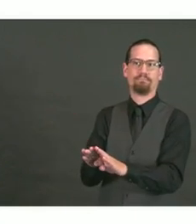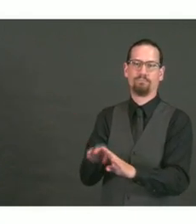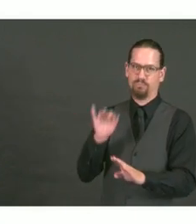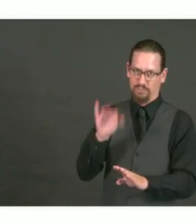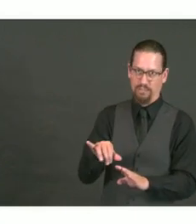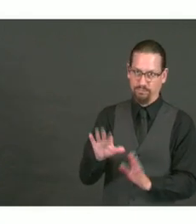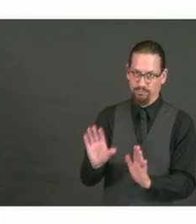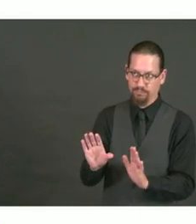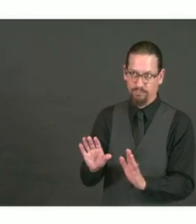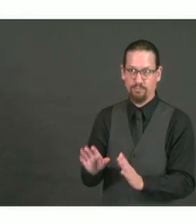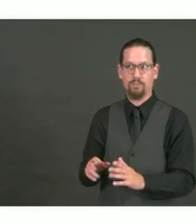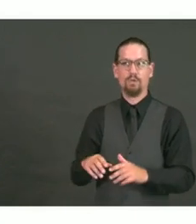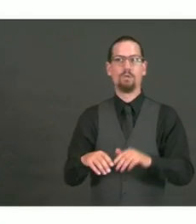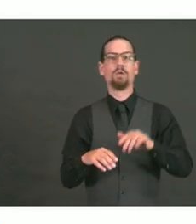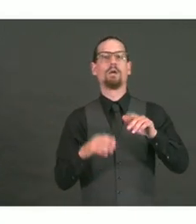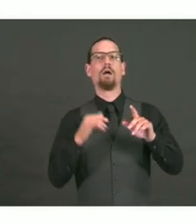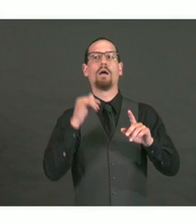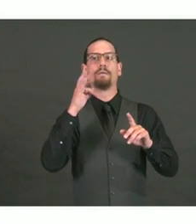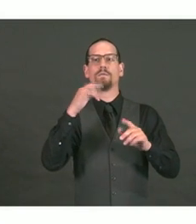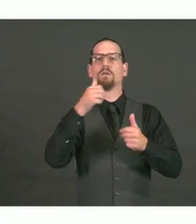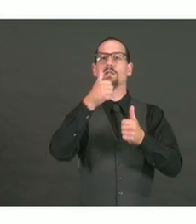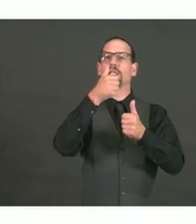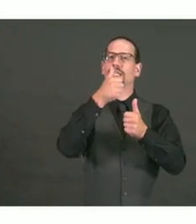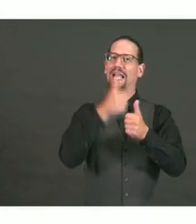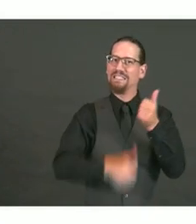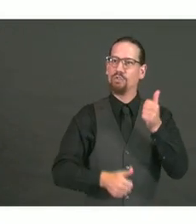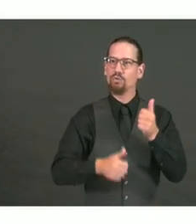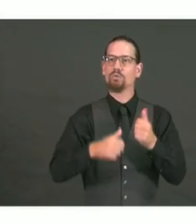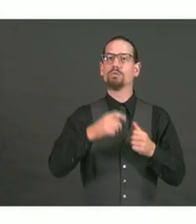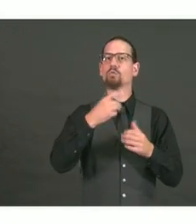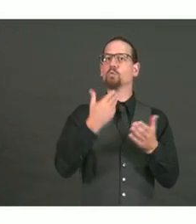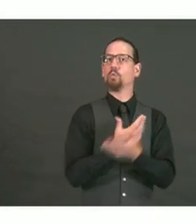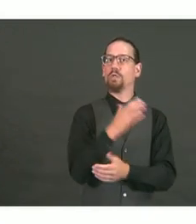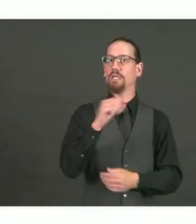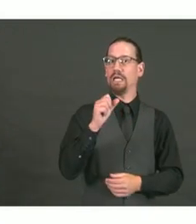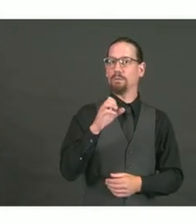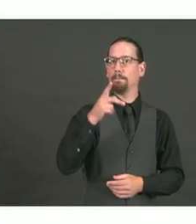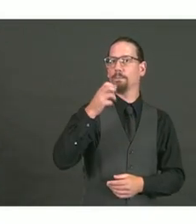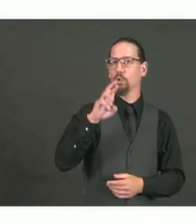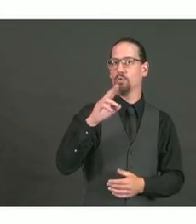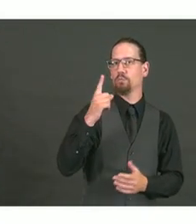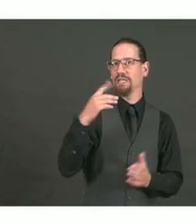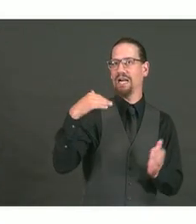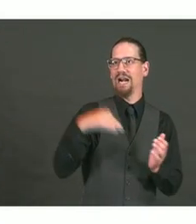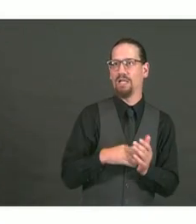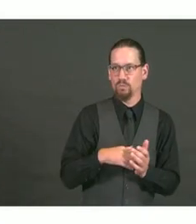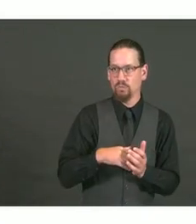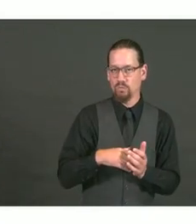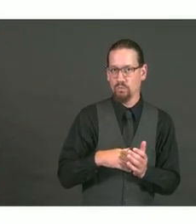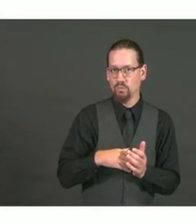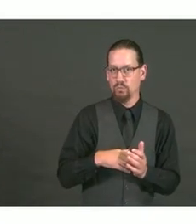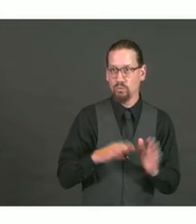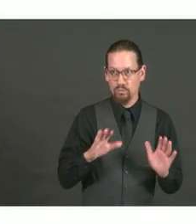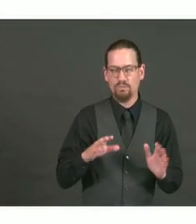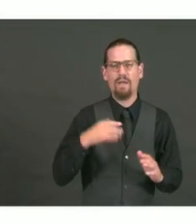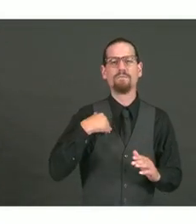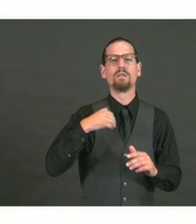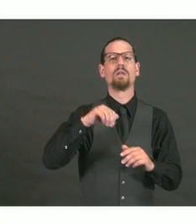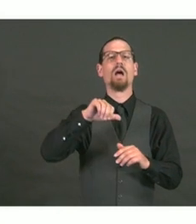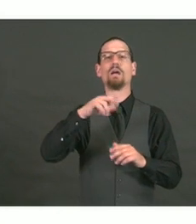every 1,000 residents, then they'll need to go with one of their more limited reopening options and not the